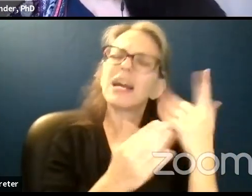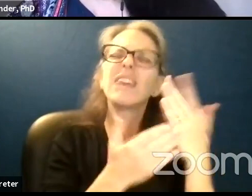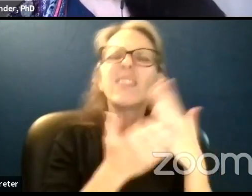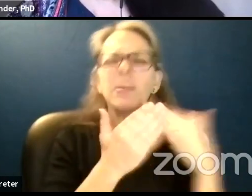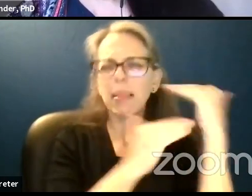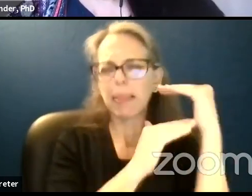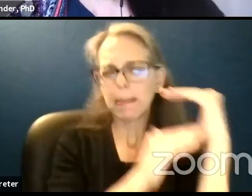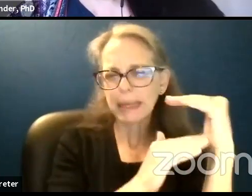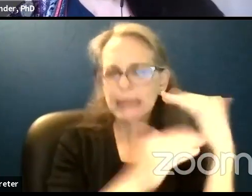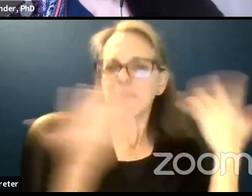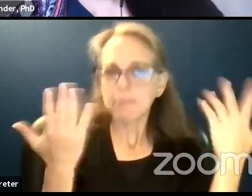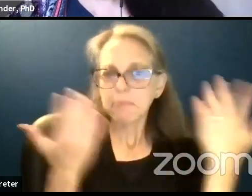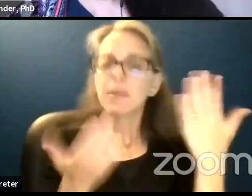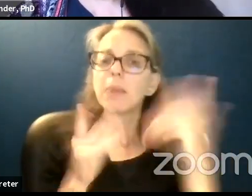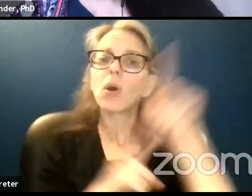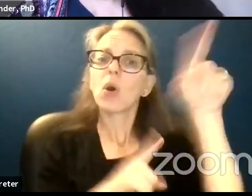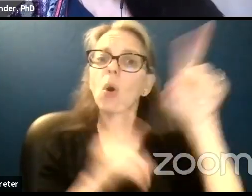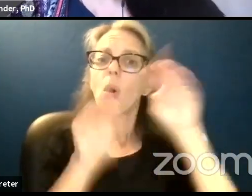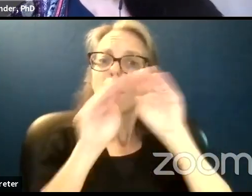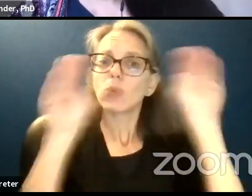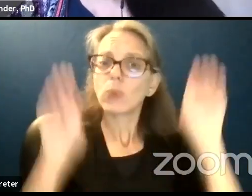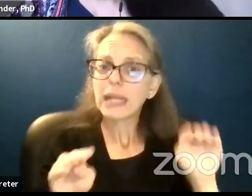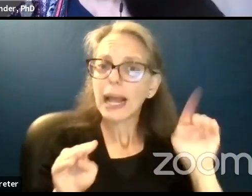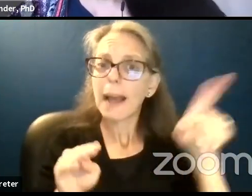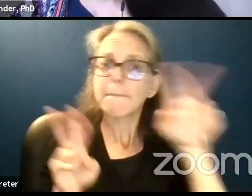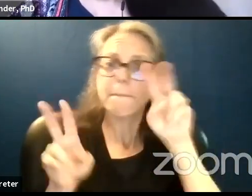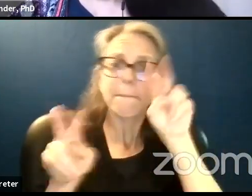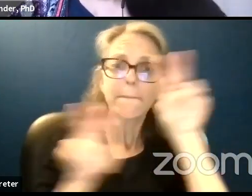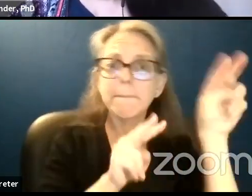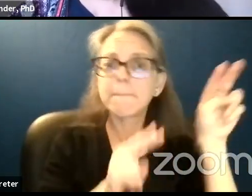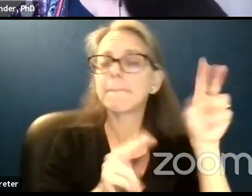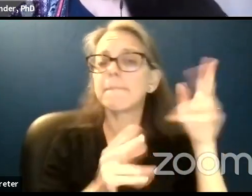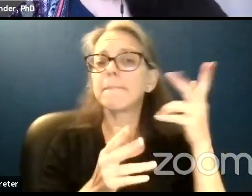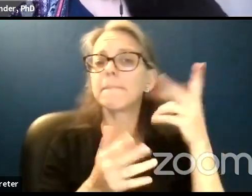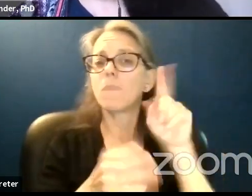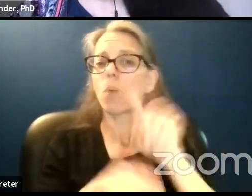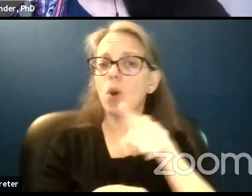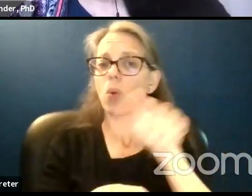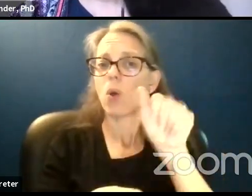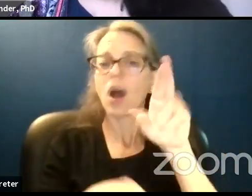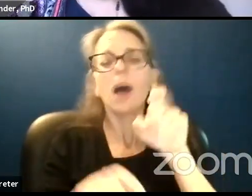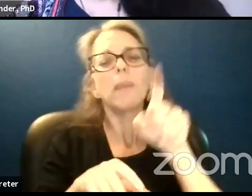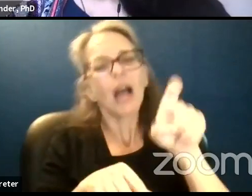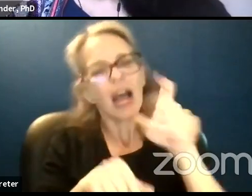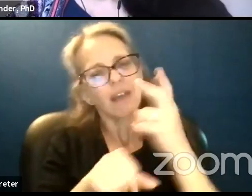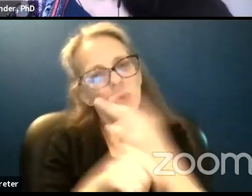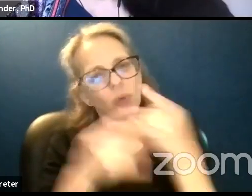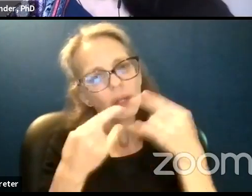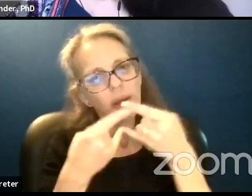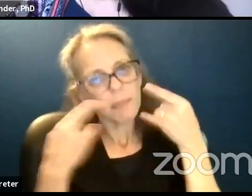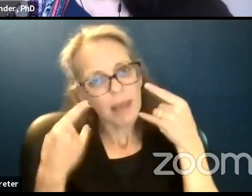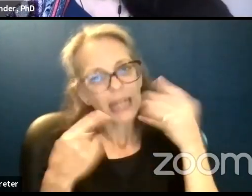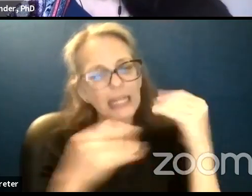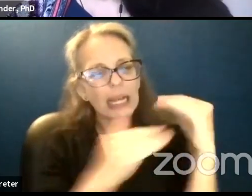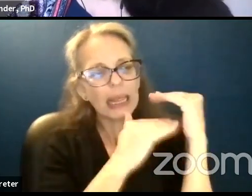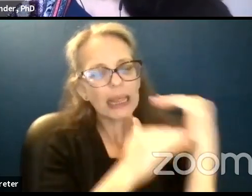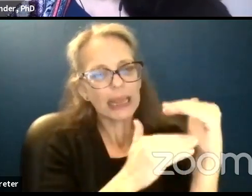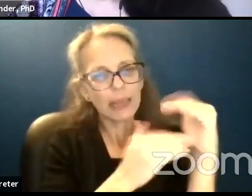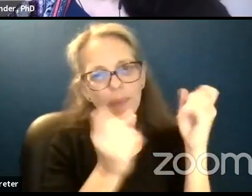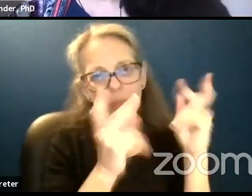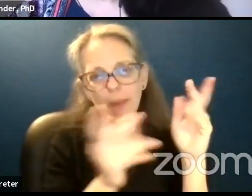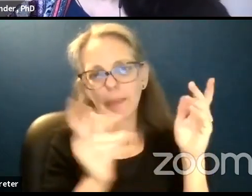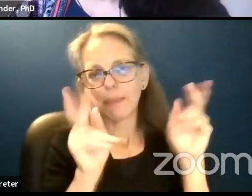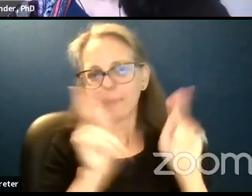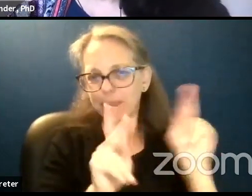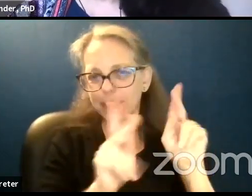Like, so maybe you can go to a museum in the part of the country or the world you're in, but you have to wear a mask and only so many people can go at a time. So I